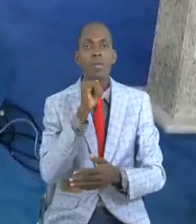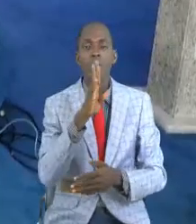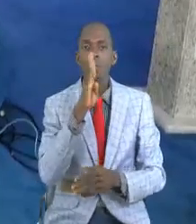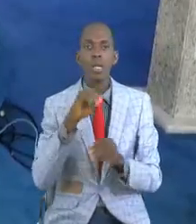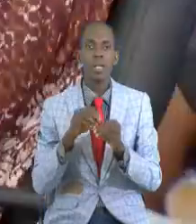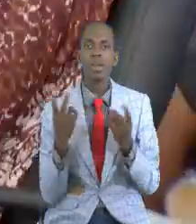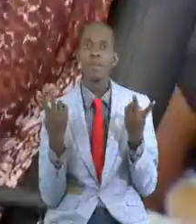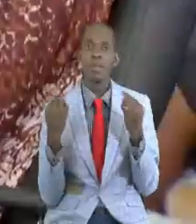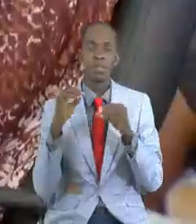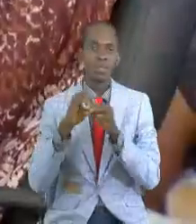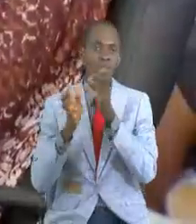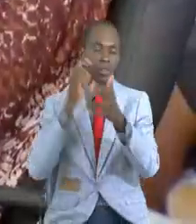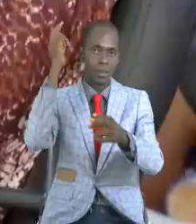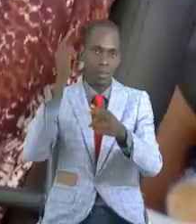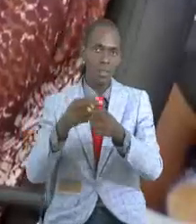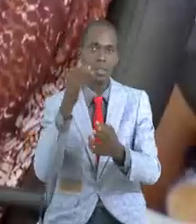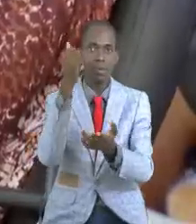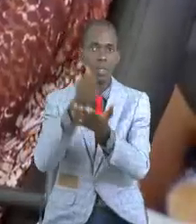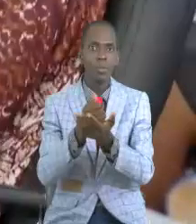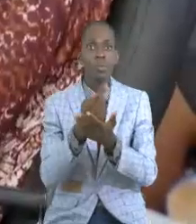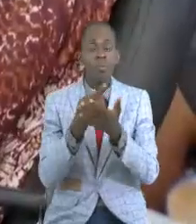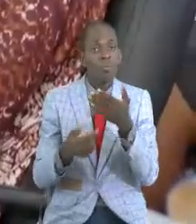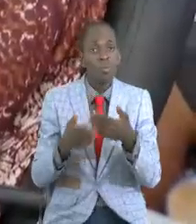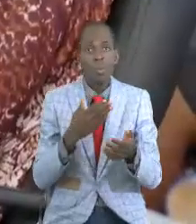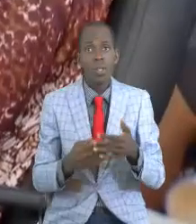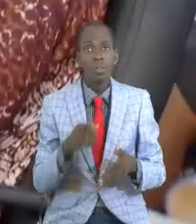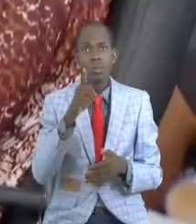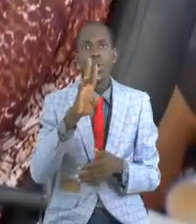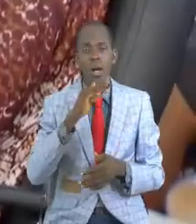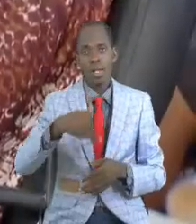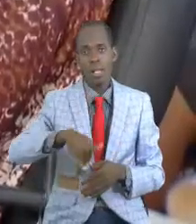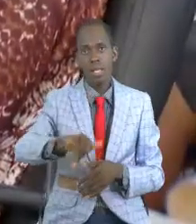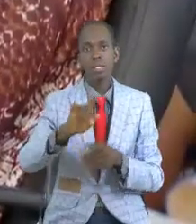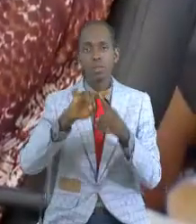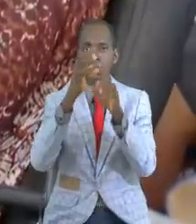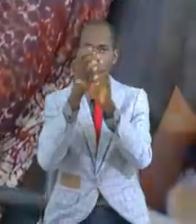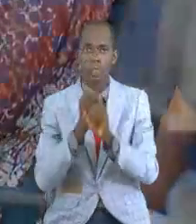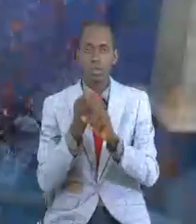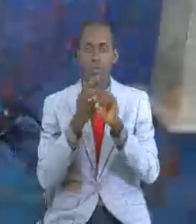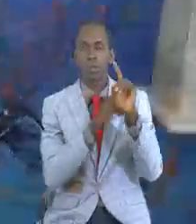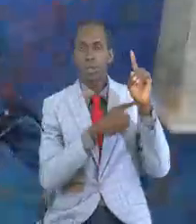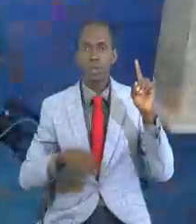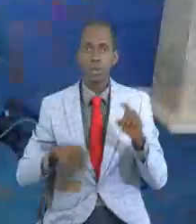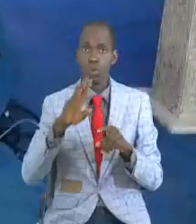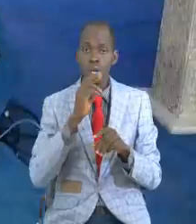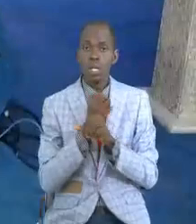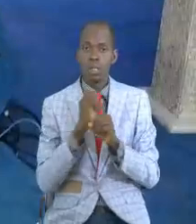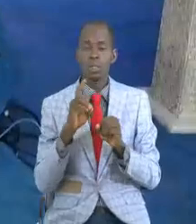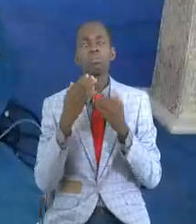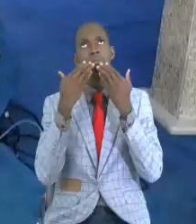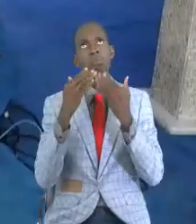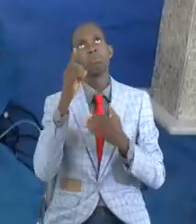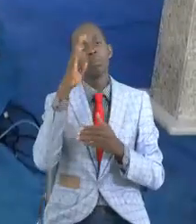jesus name whatever you are still to receive of the lord your sage what thank god you're